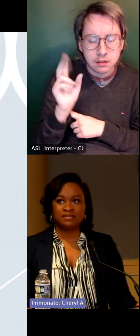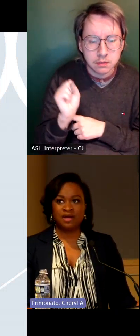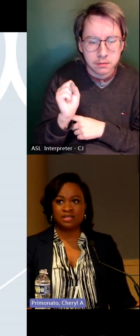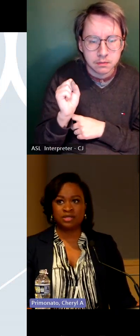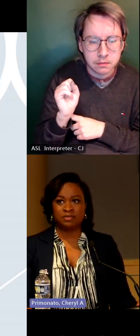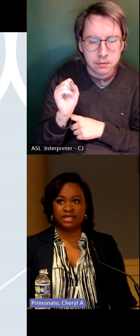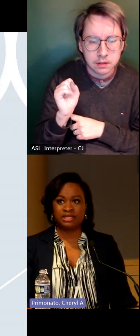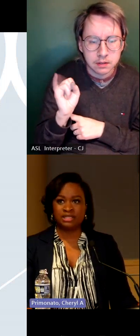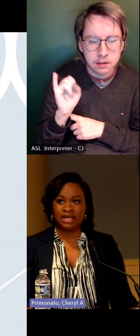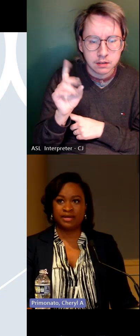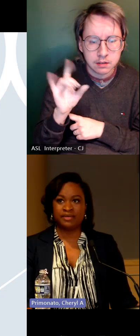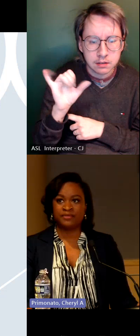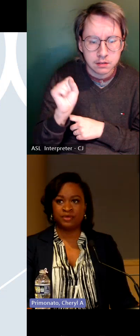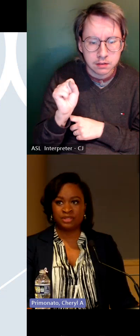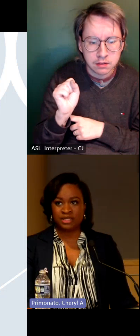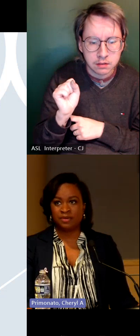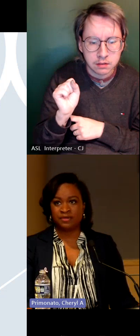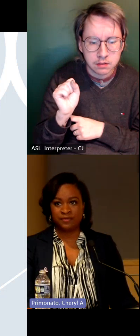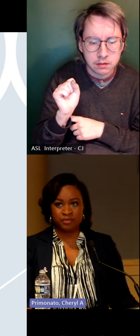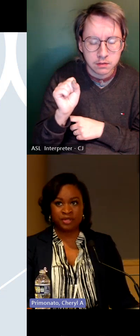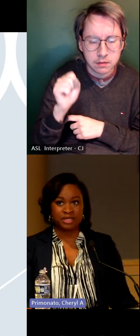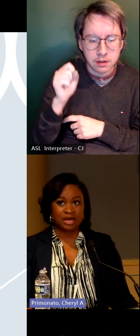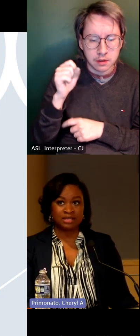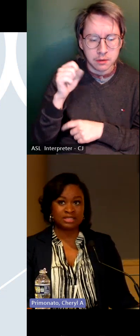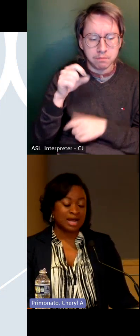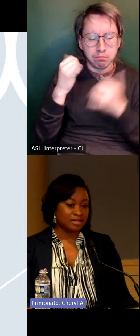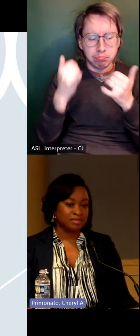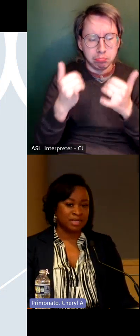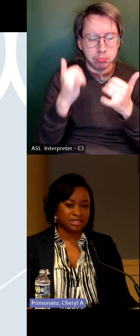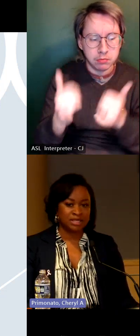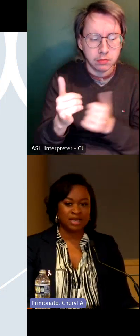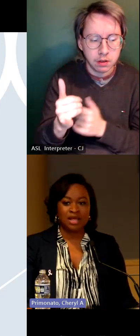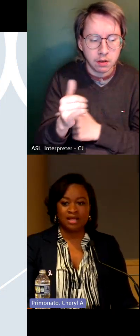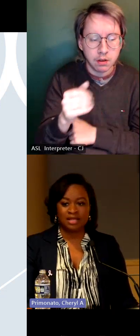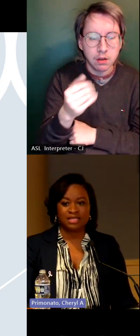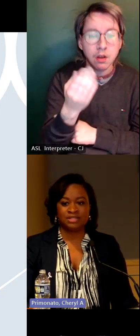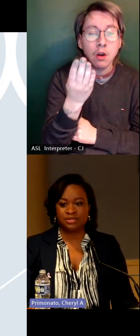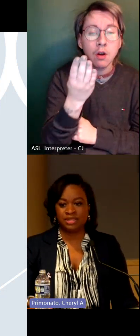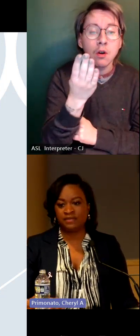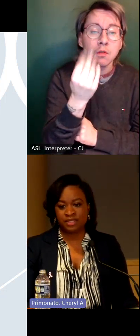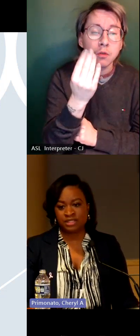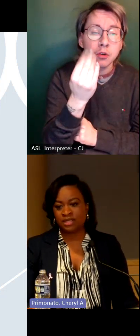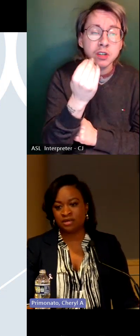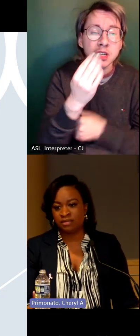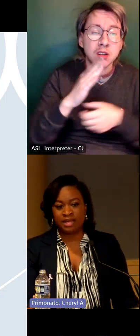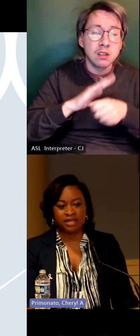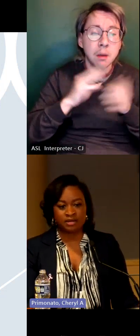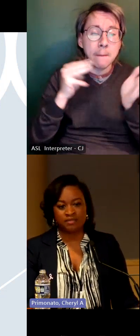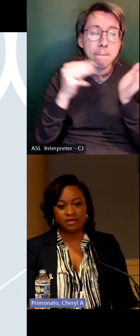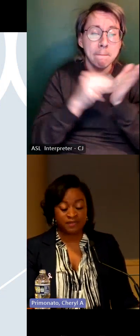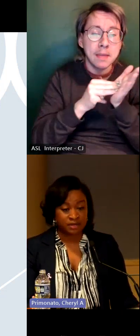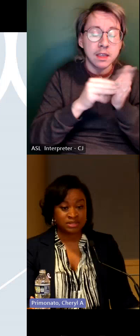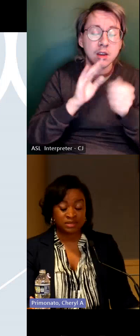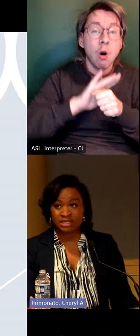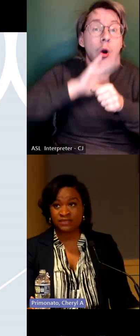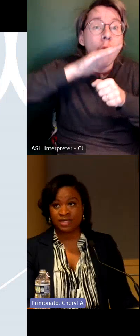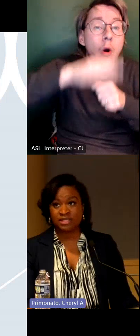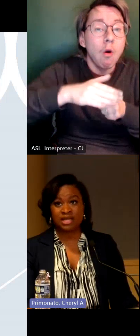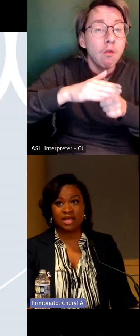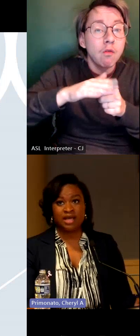Subsidies as of October year-to-date were $14.4 million higher than budgeted, and that is due to invoicing the remainder of our